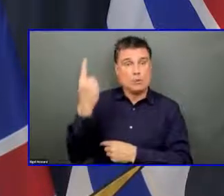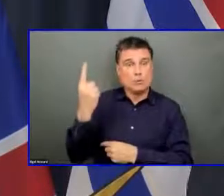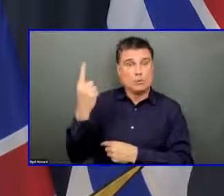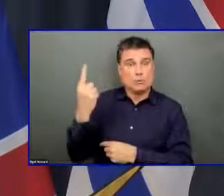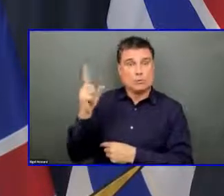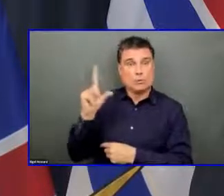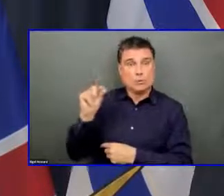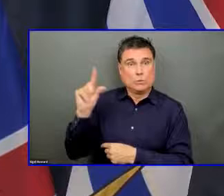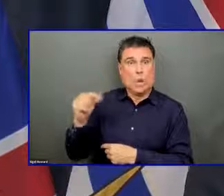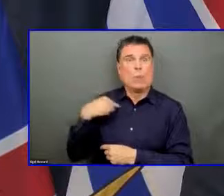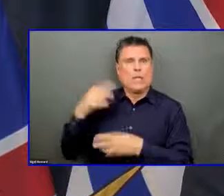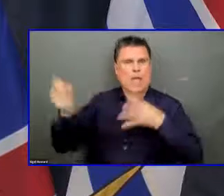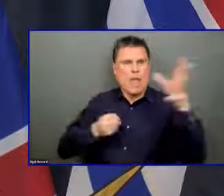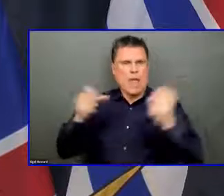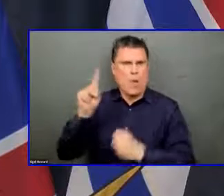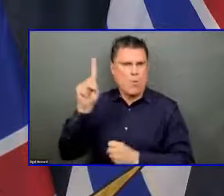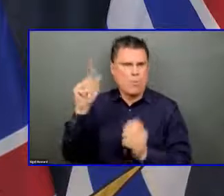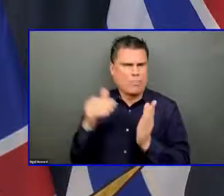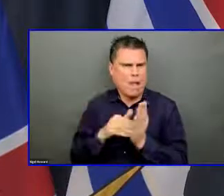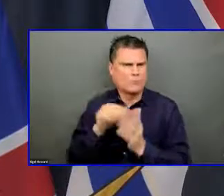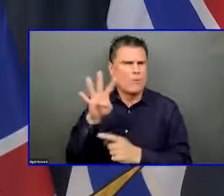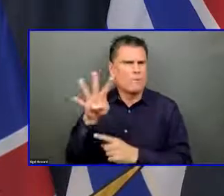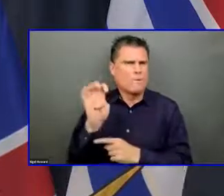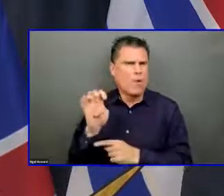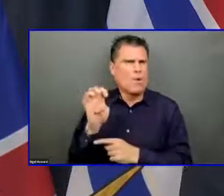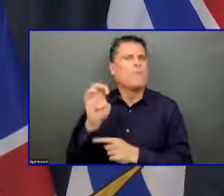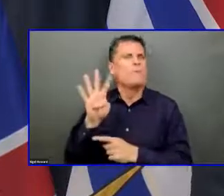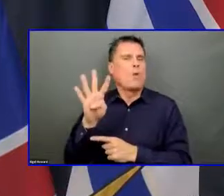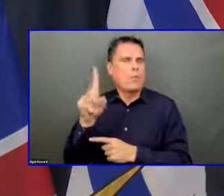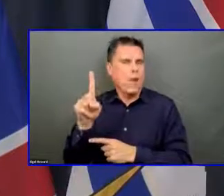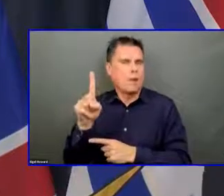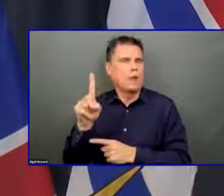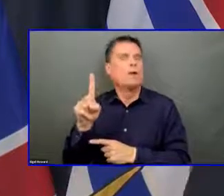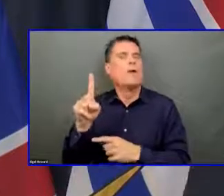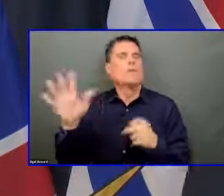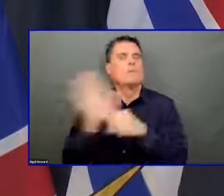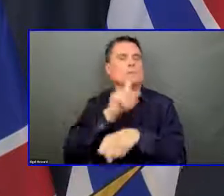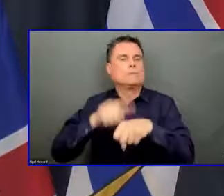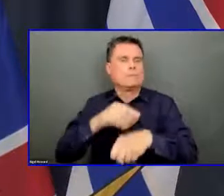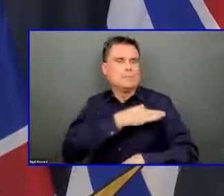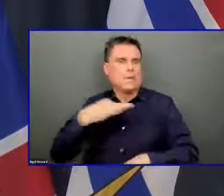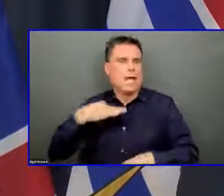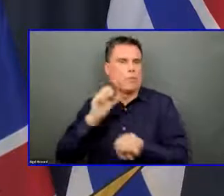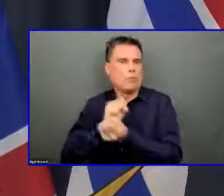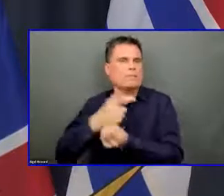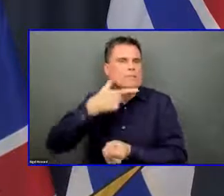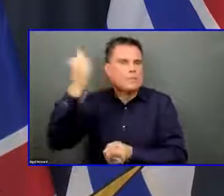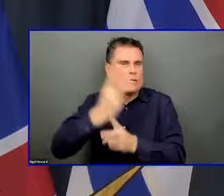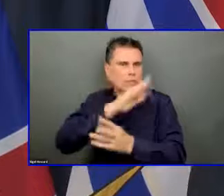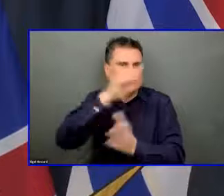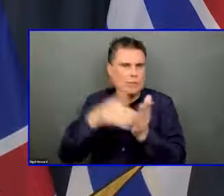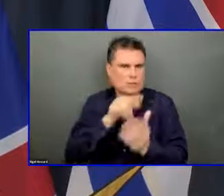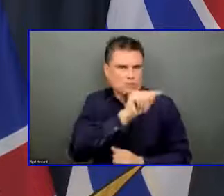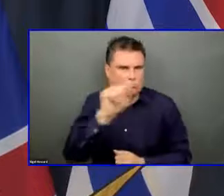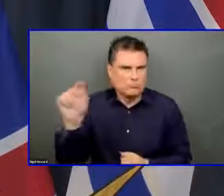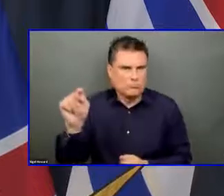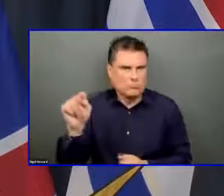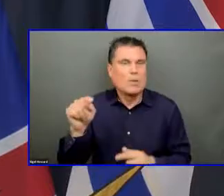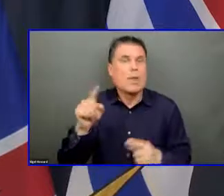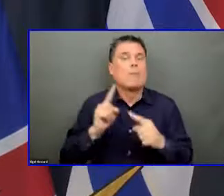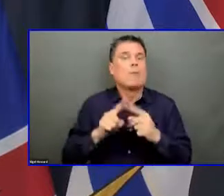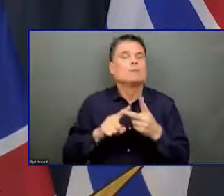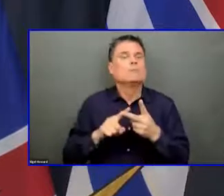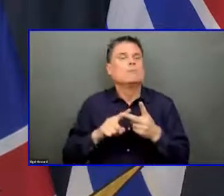to support visitation and infection control in long-term care. Of that part of the program, that's 91% of the